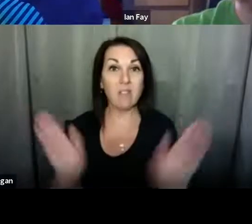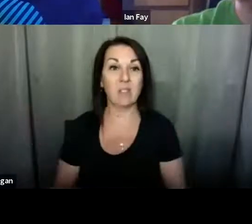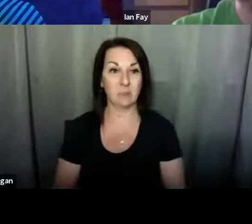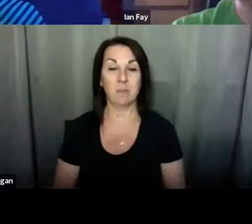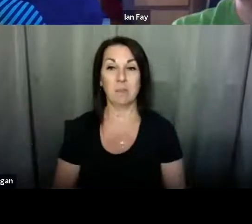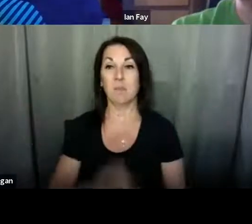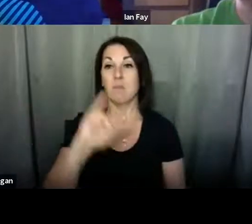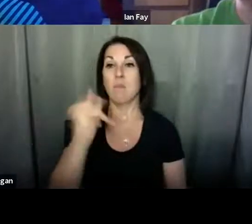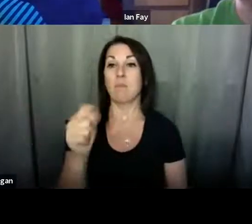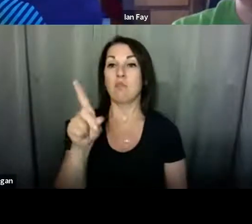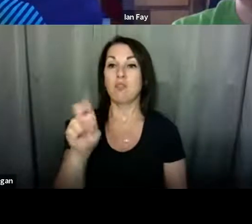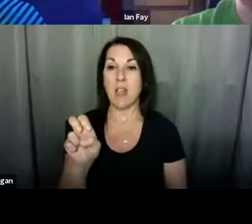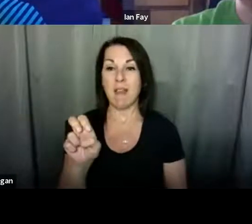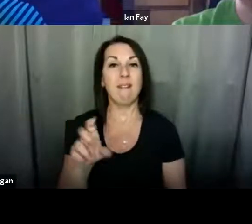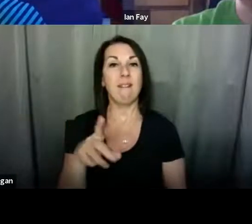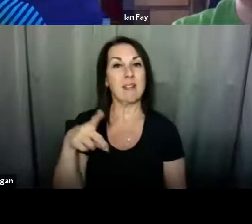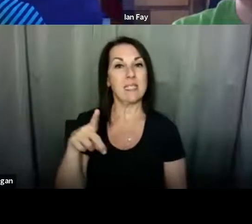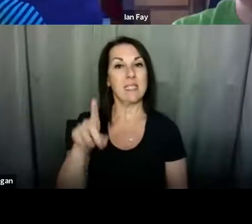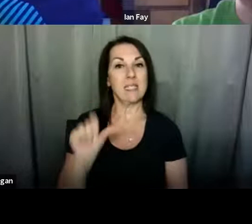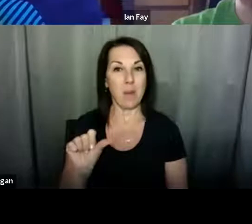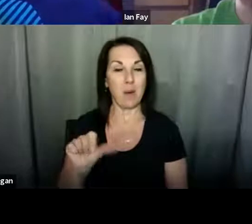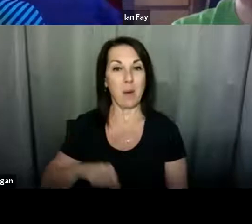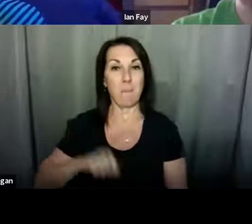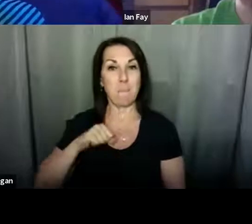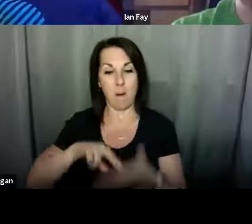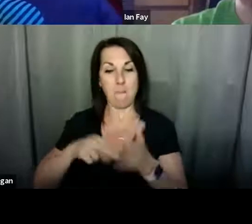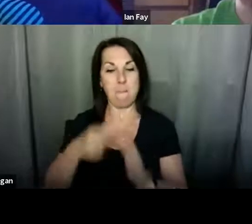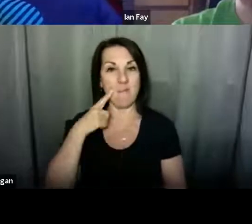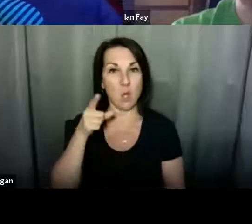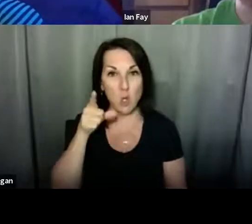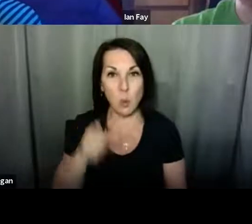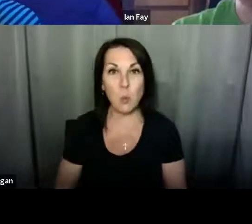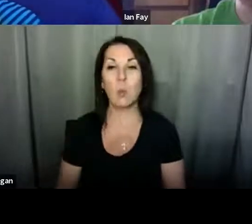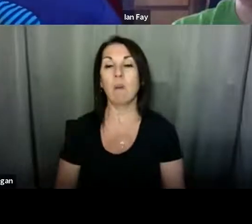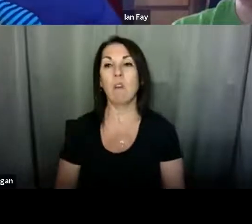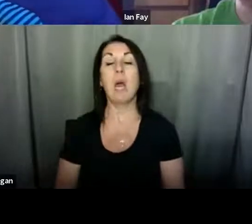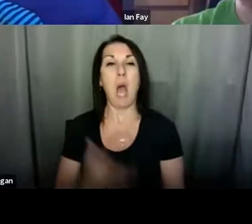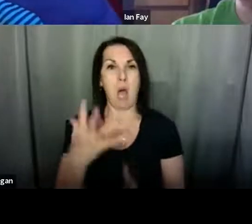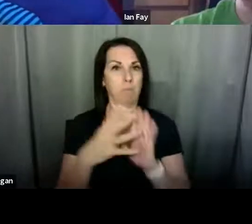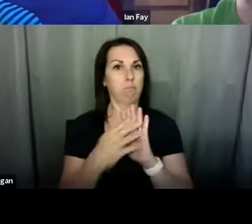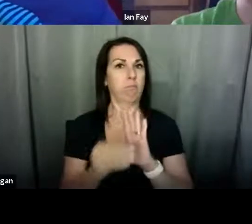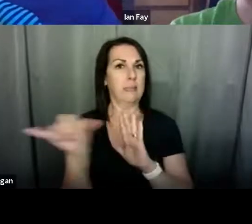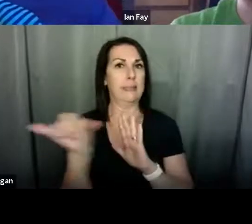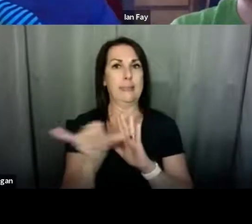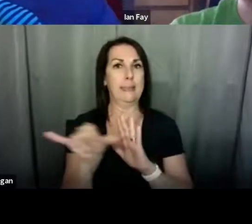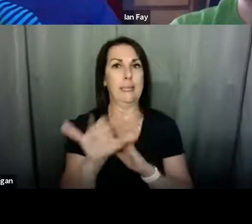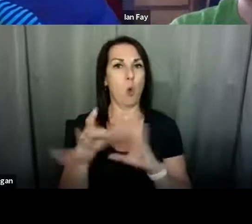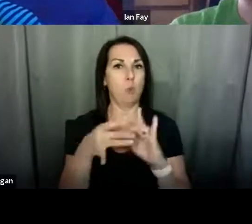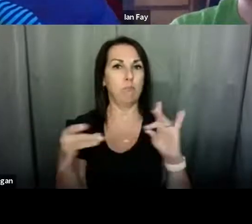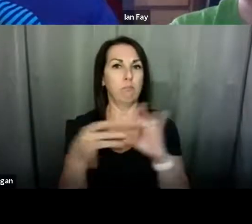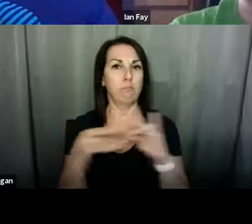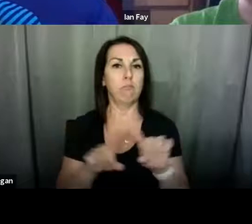And Jade, what does disability pride mean to you? Well, to, like, echo Wendy's statement, but also,